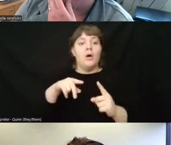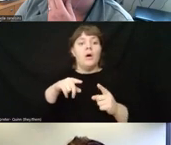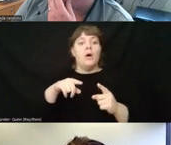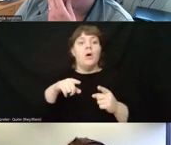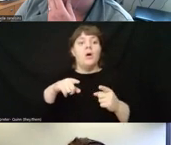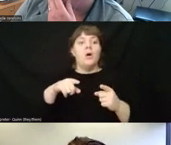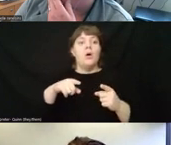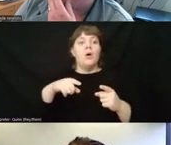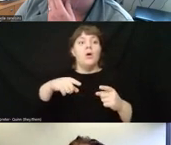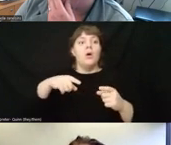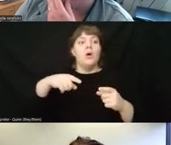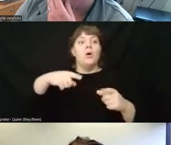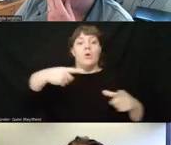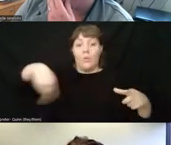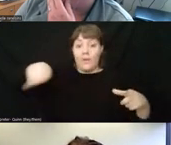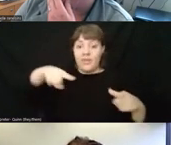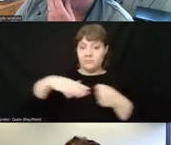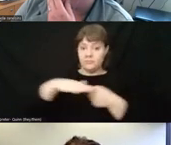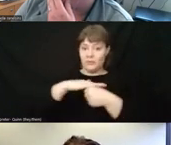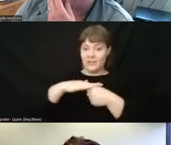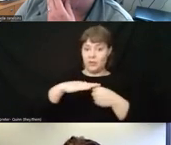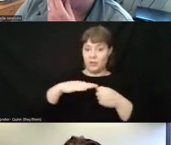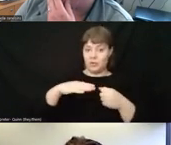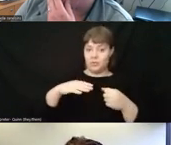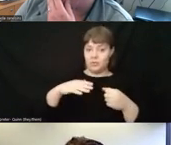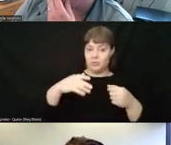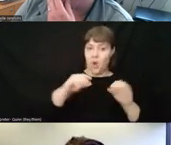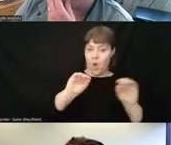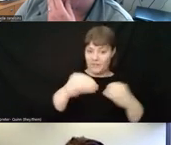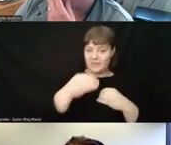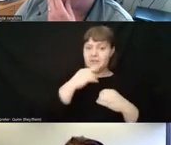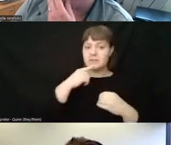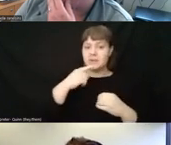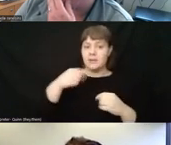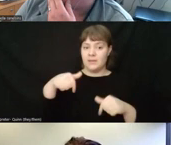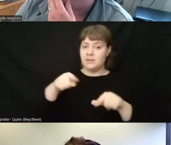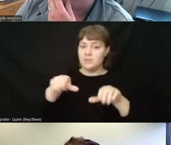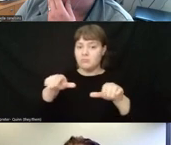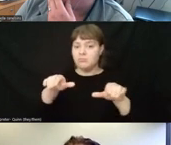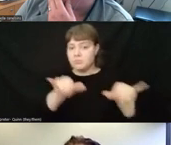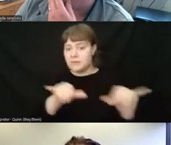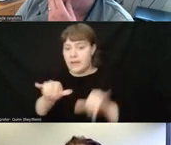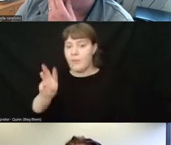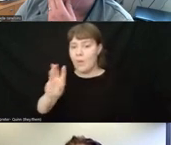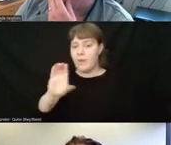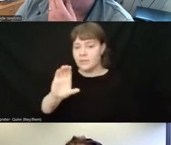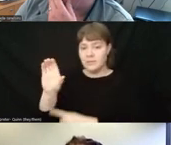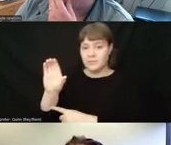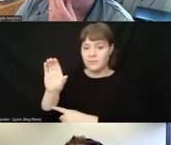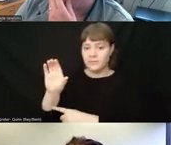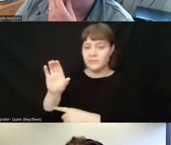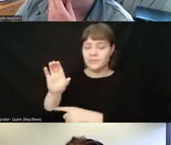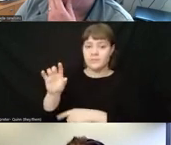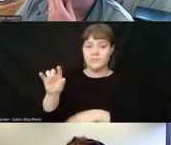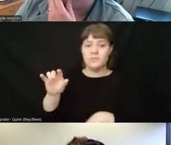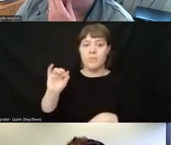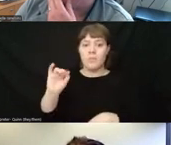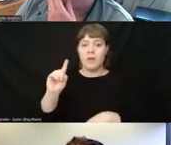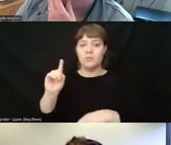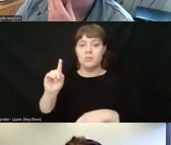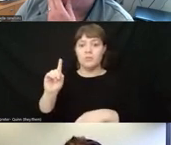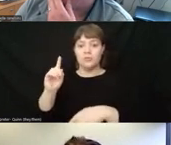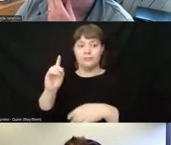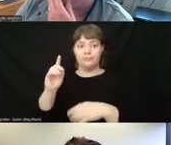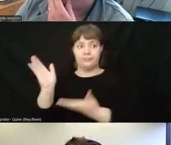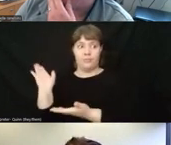our regional locations, and this is being done at Wilmot Cancer Center also, but to bring this out to our